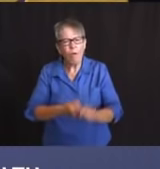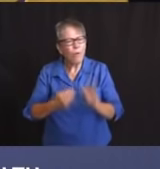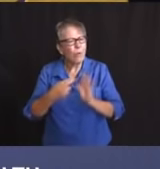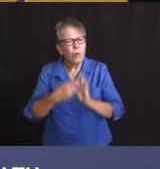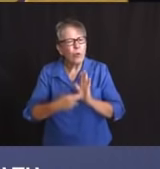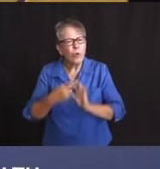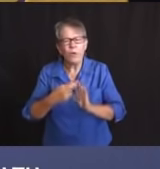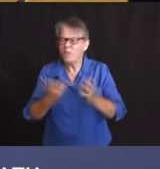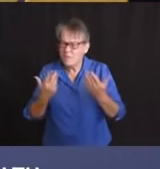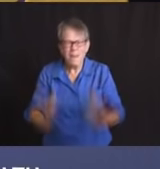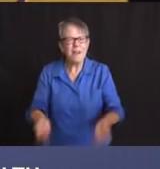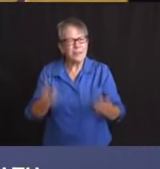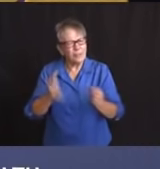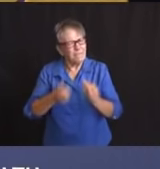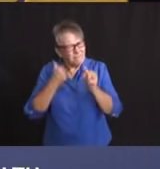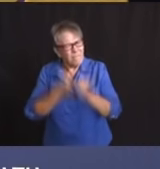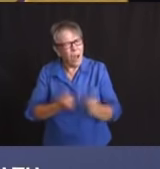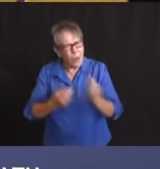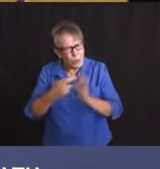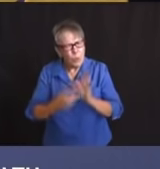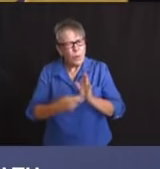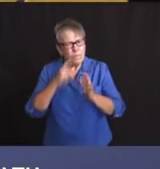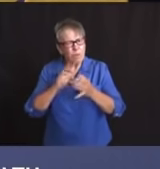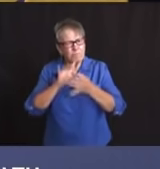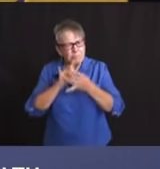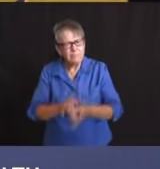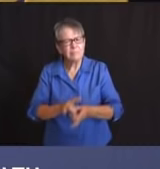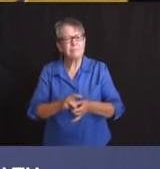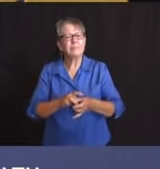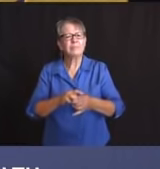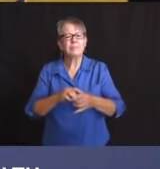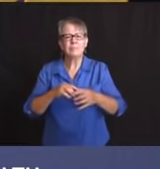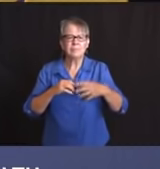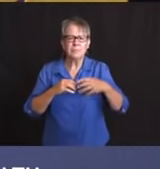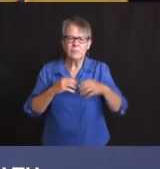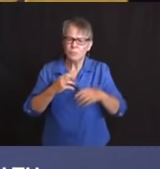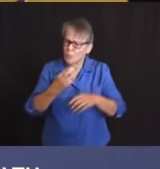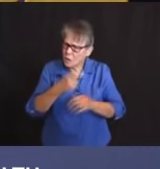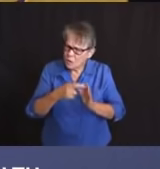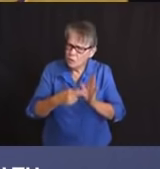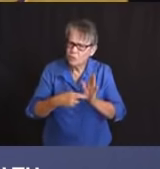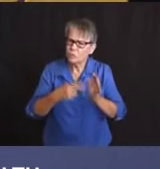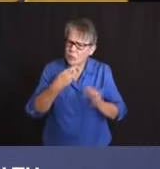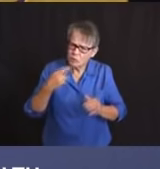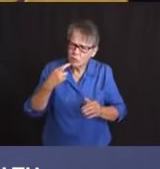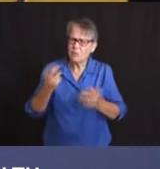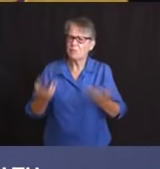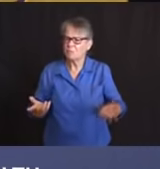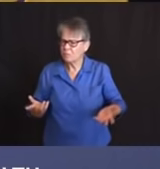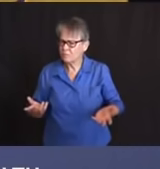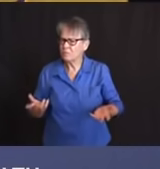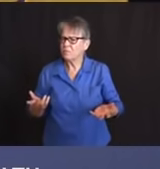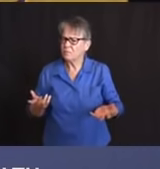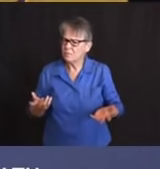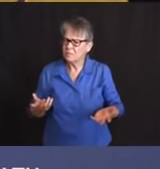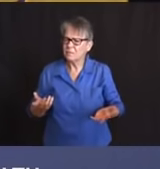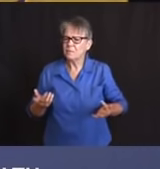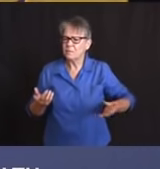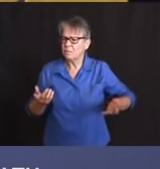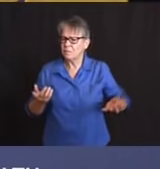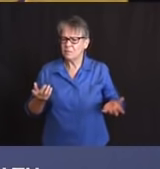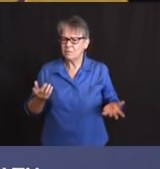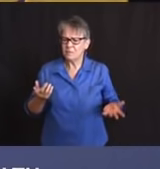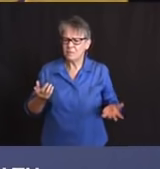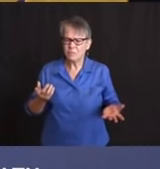ball, and that's the system. You good with that? Yeah, and I mean, if you didn't see the video, I don't know if you